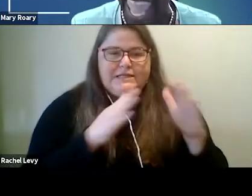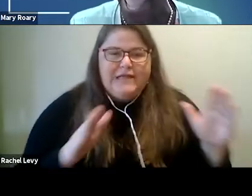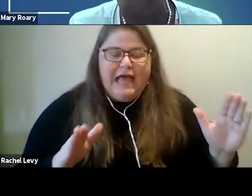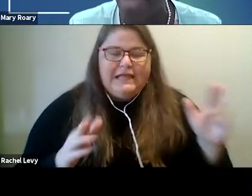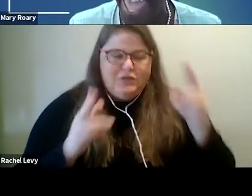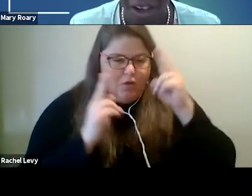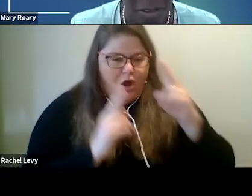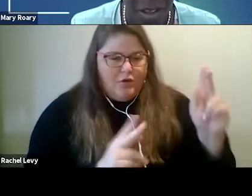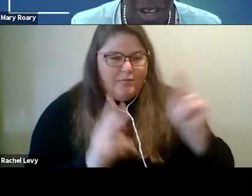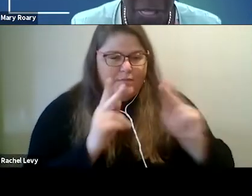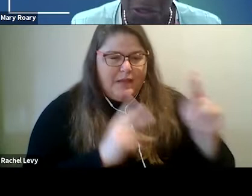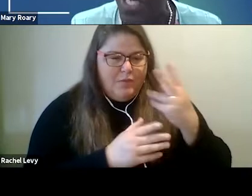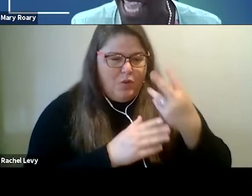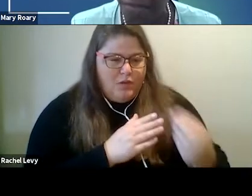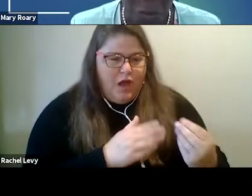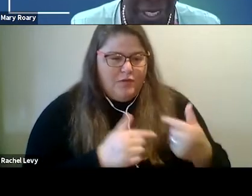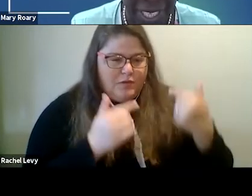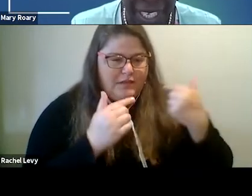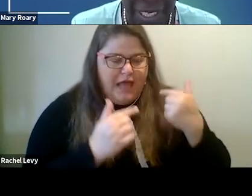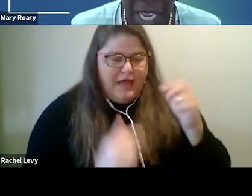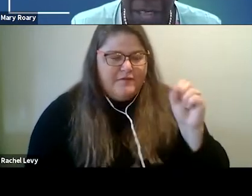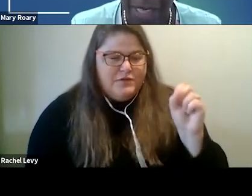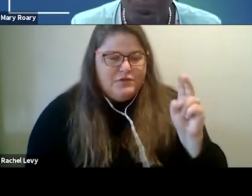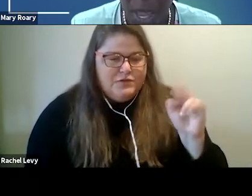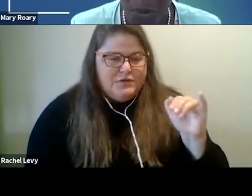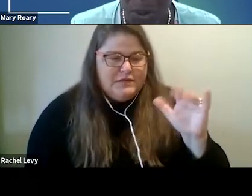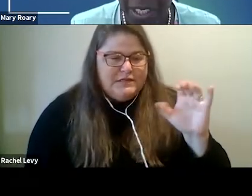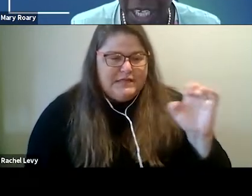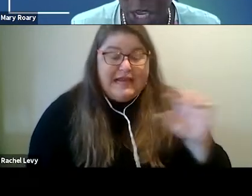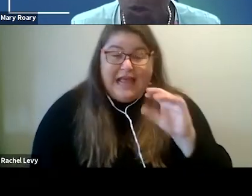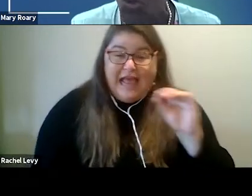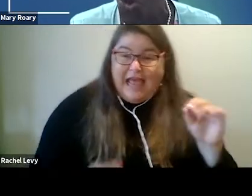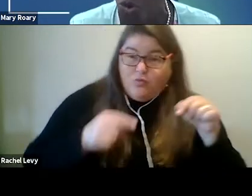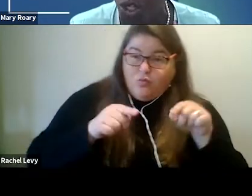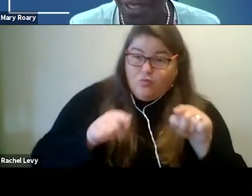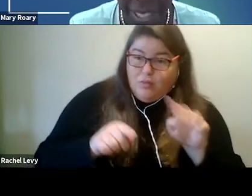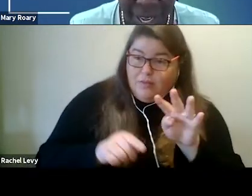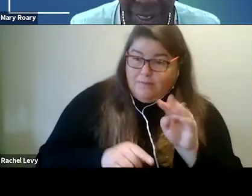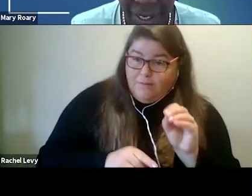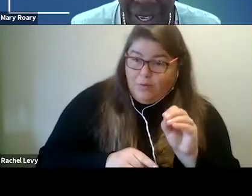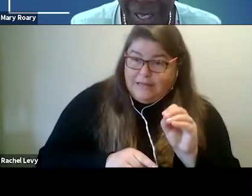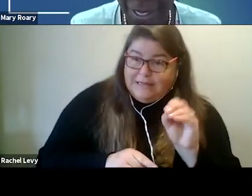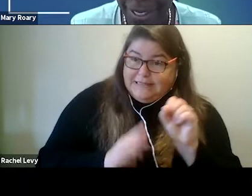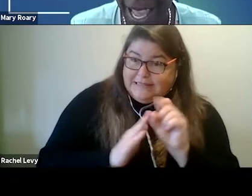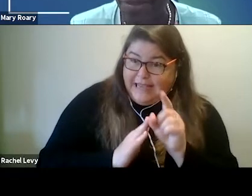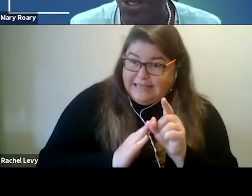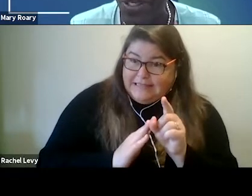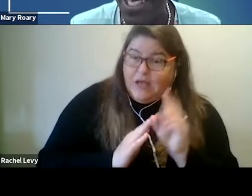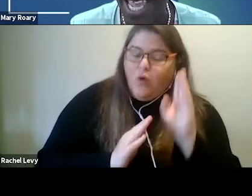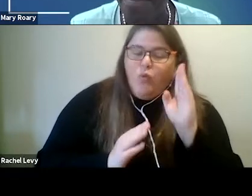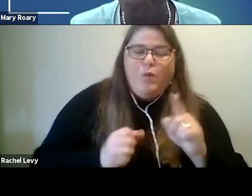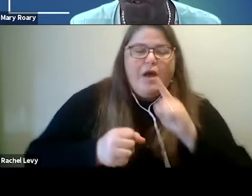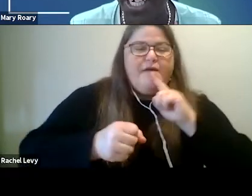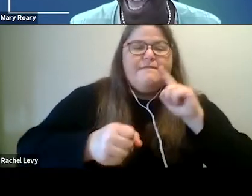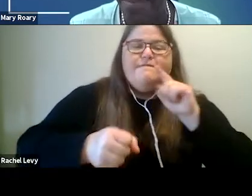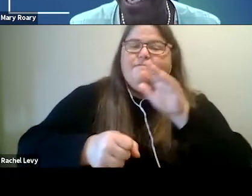suicide and vow in those same 40 seconds that we will continue to work together to stop